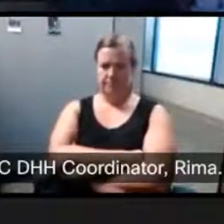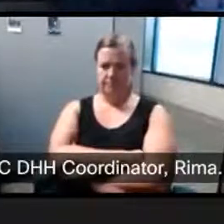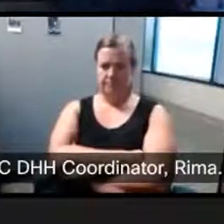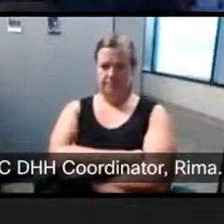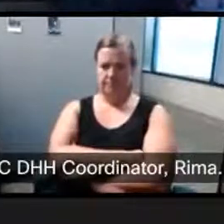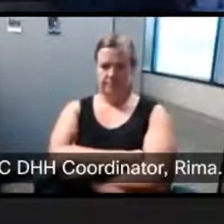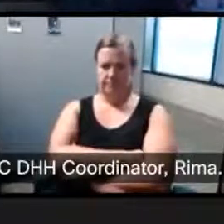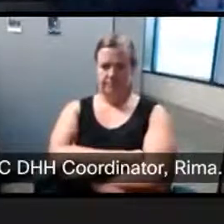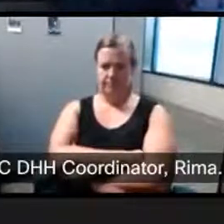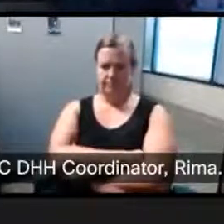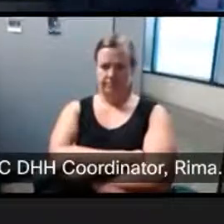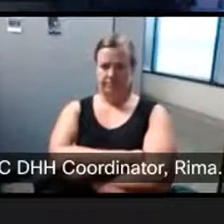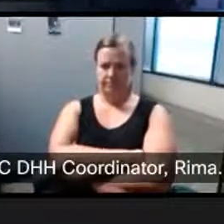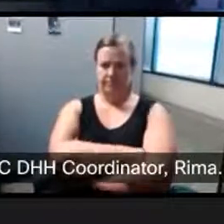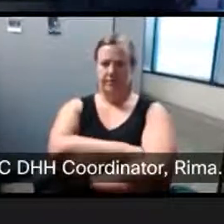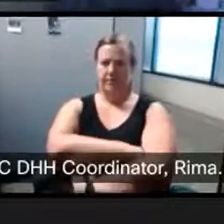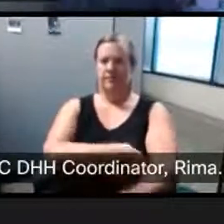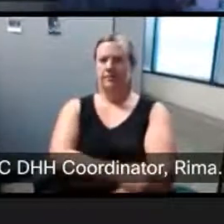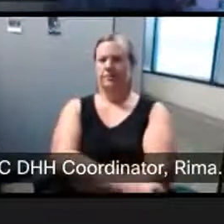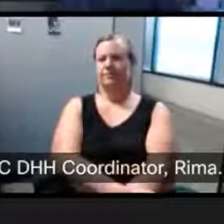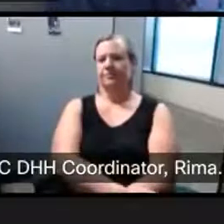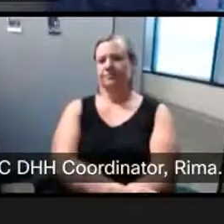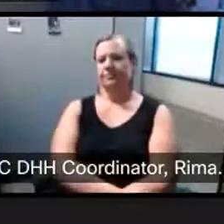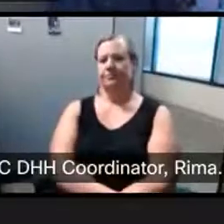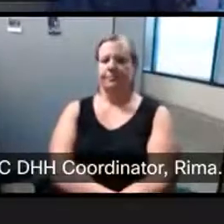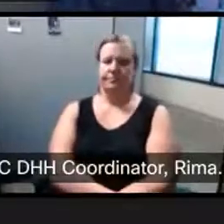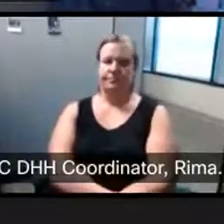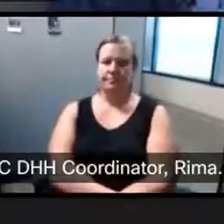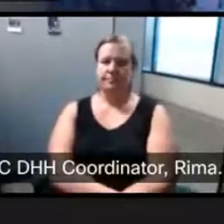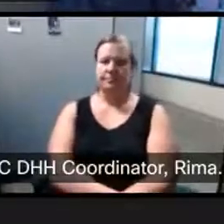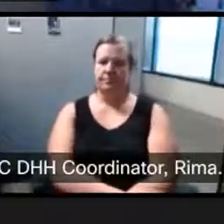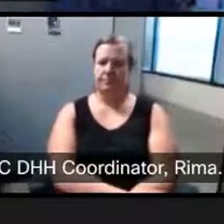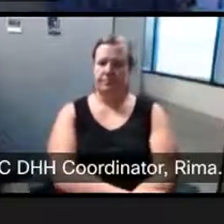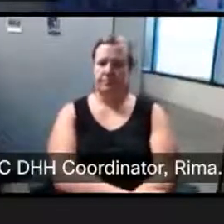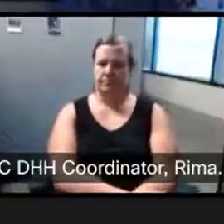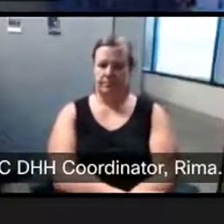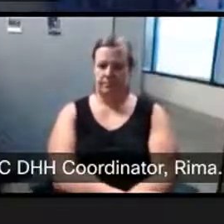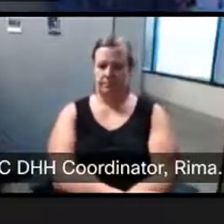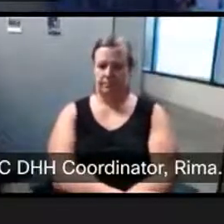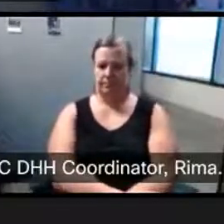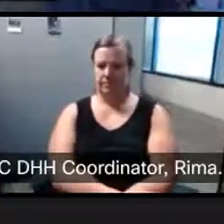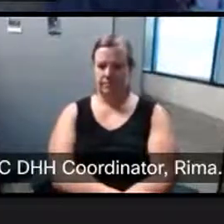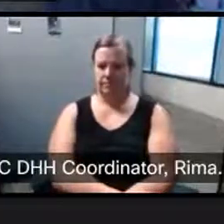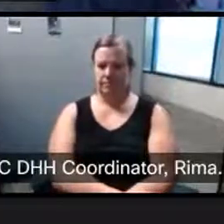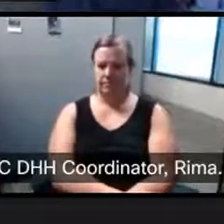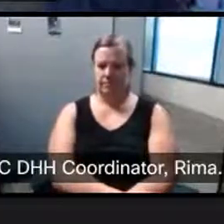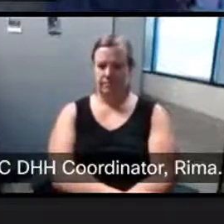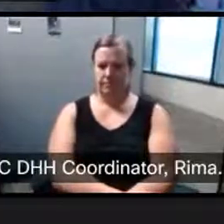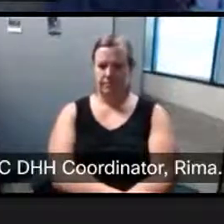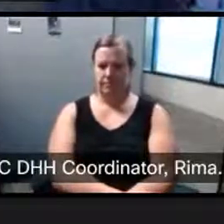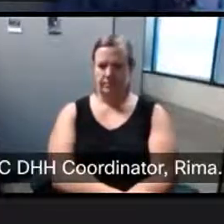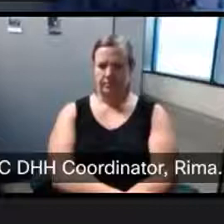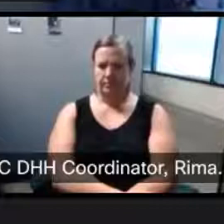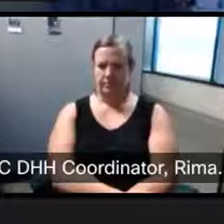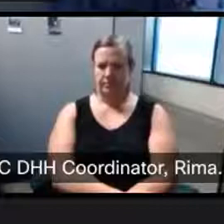going away down the road, especially with the new methodology of how they're going to end up billing